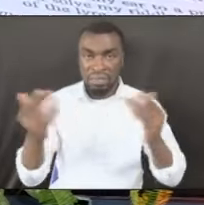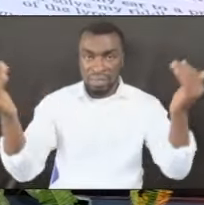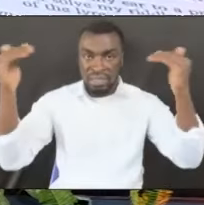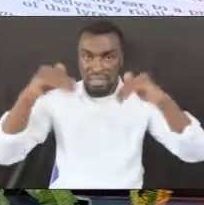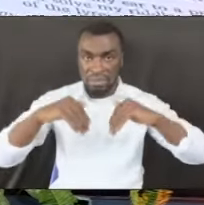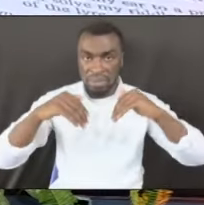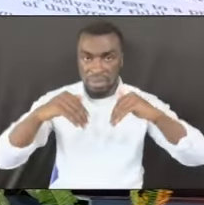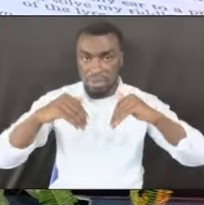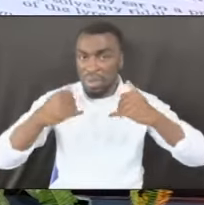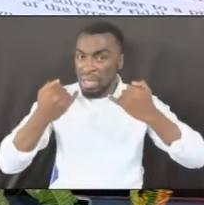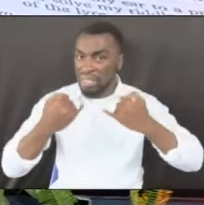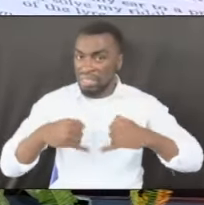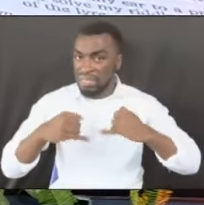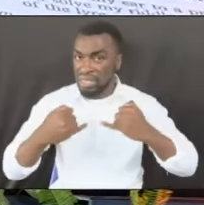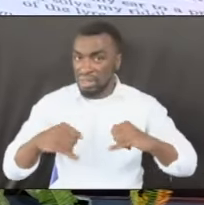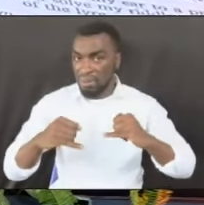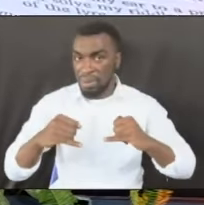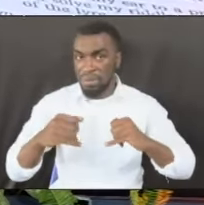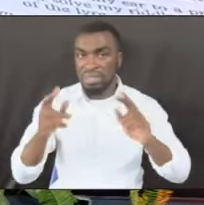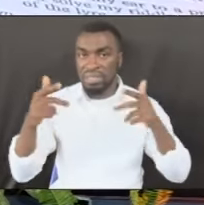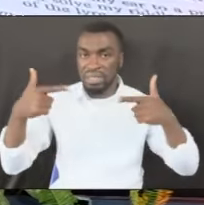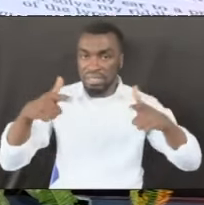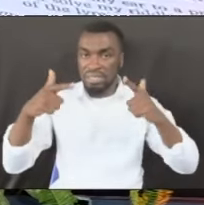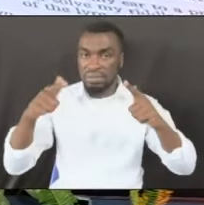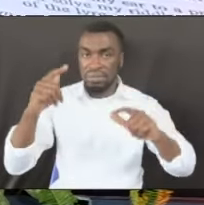successful evangelism.